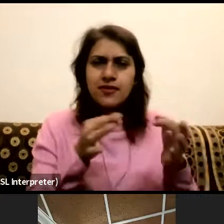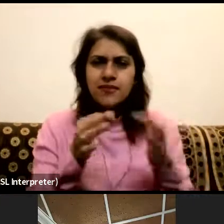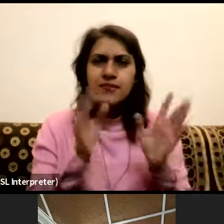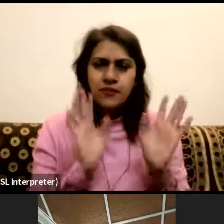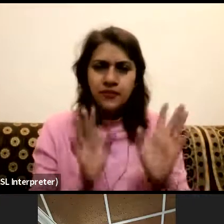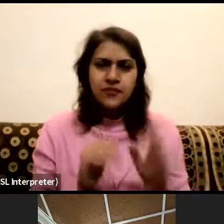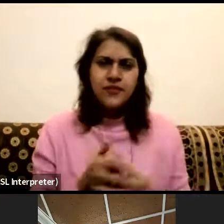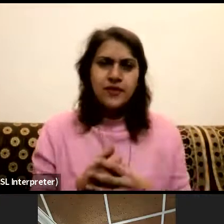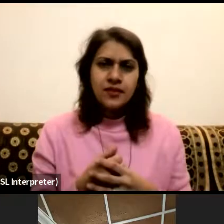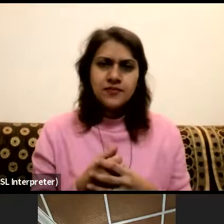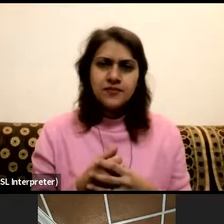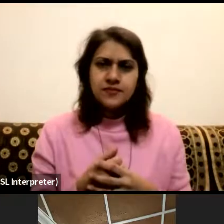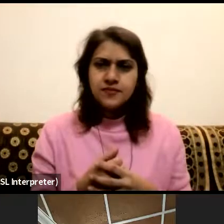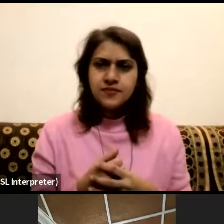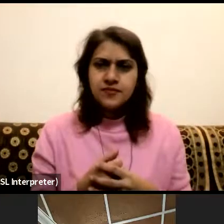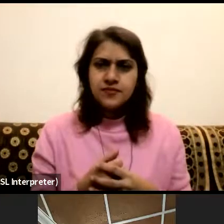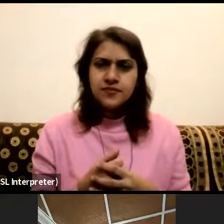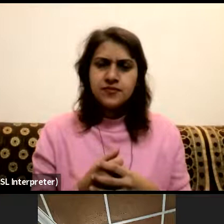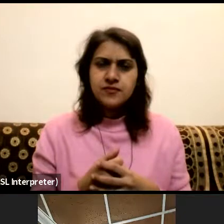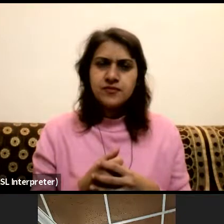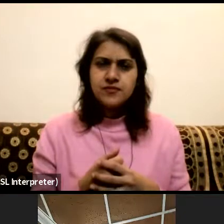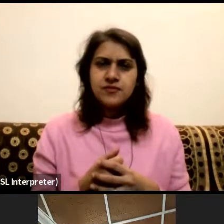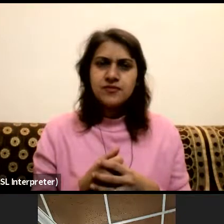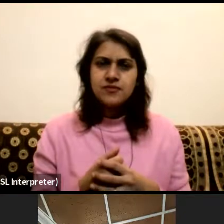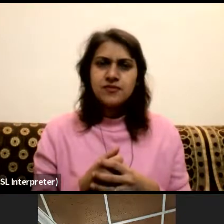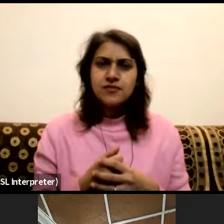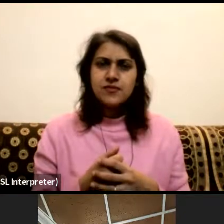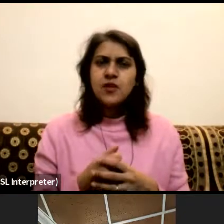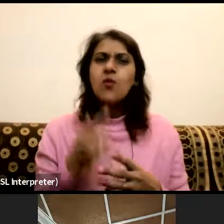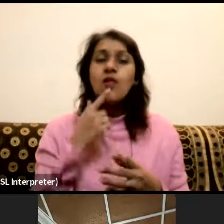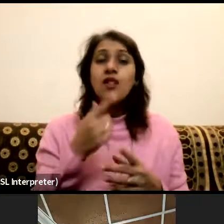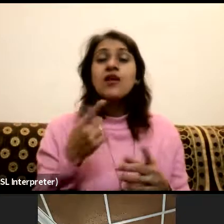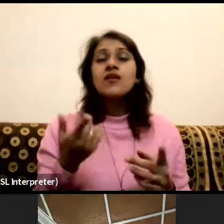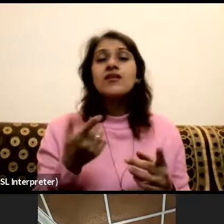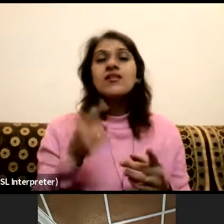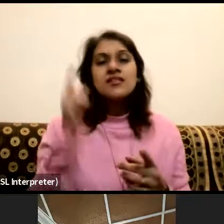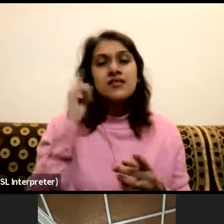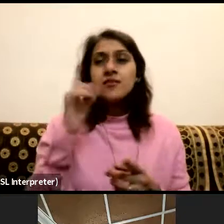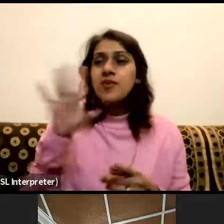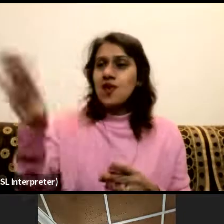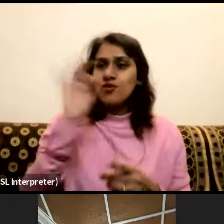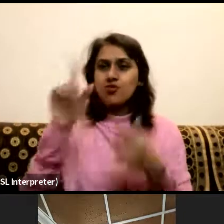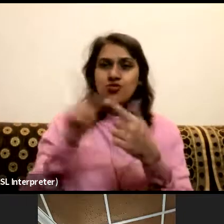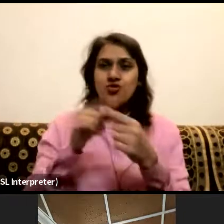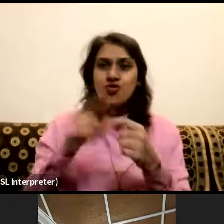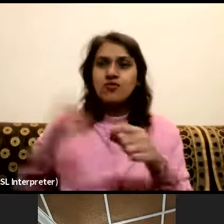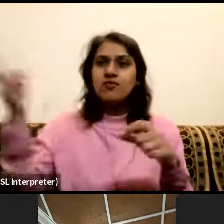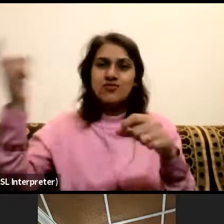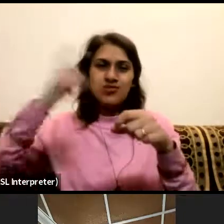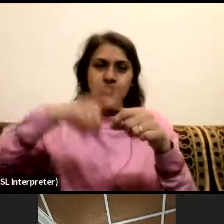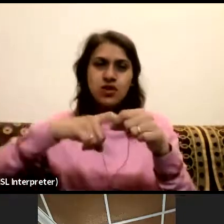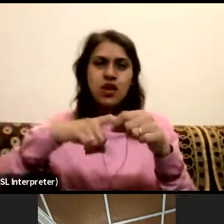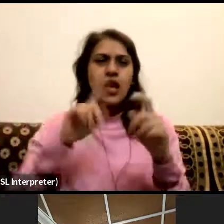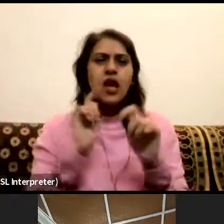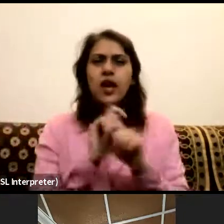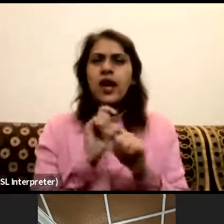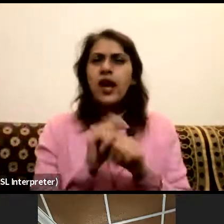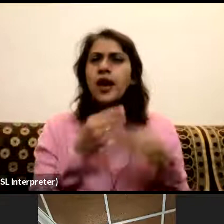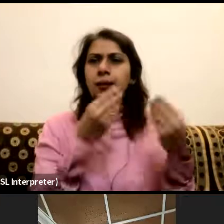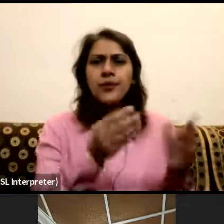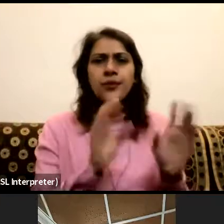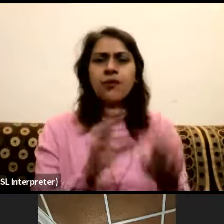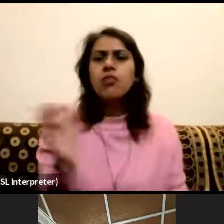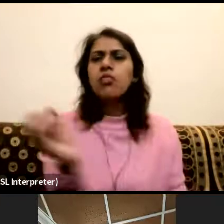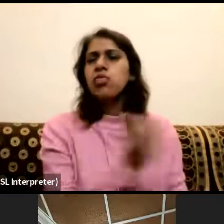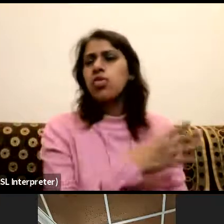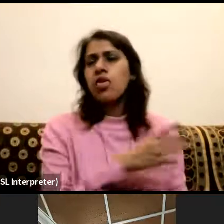the hiring of PWDs is not a social act that you're doing, that you hire somebody and then you dump him somewhere without a relevant kind of a job the person is